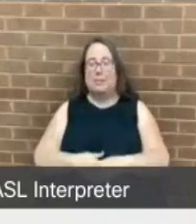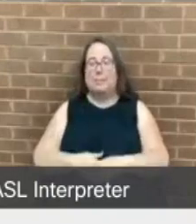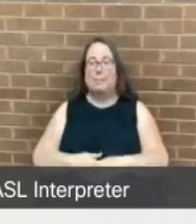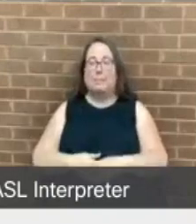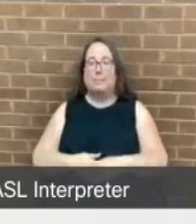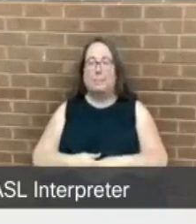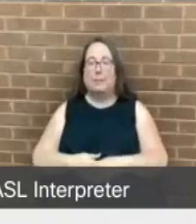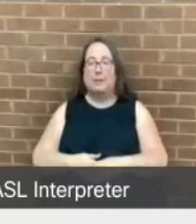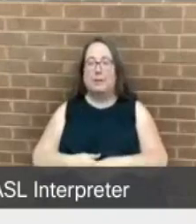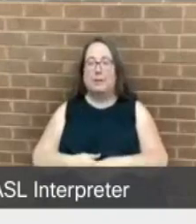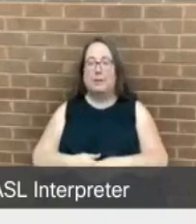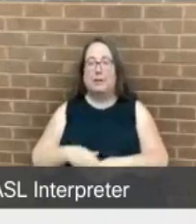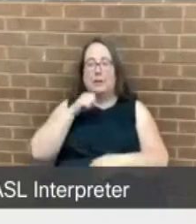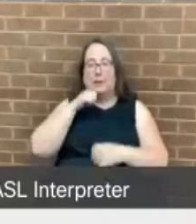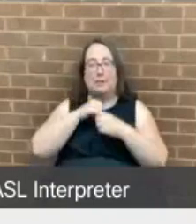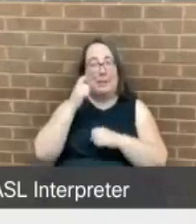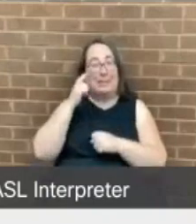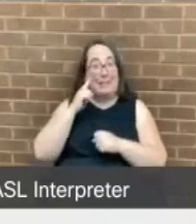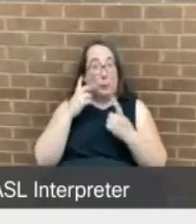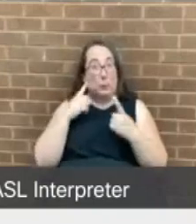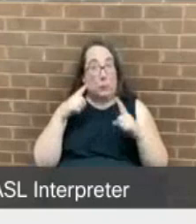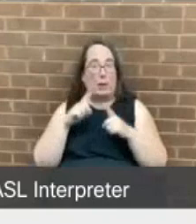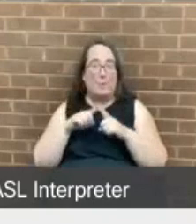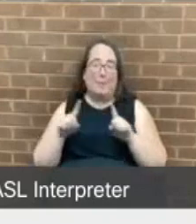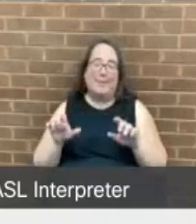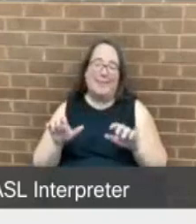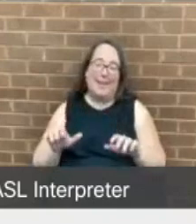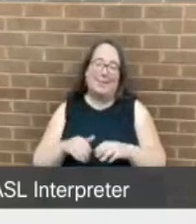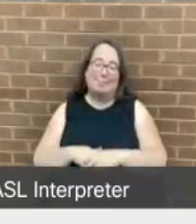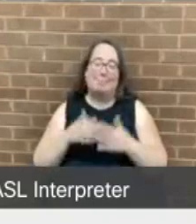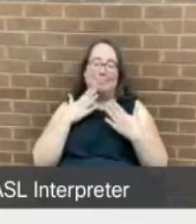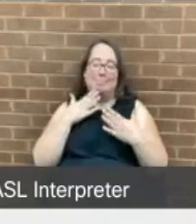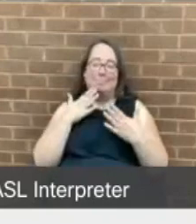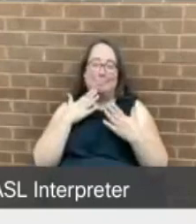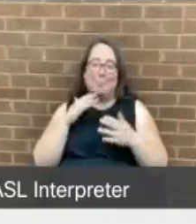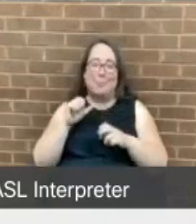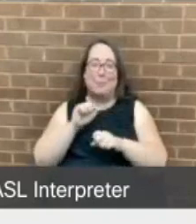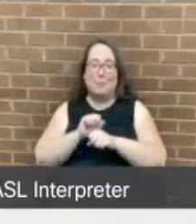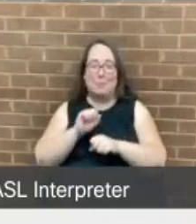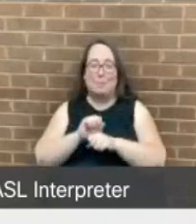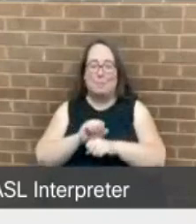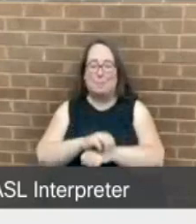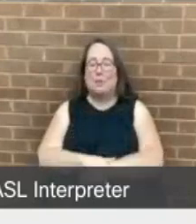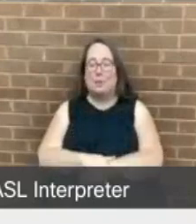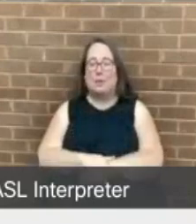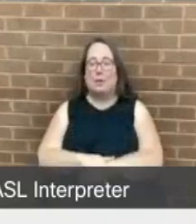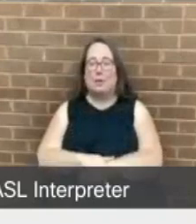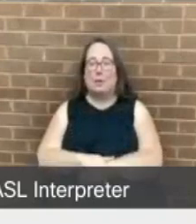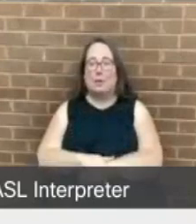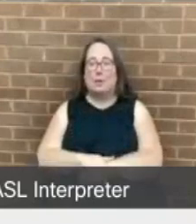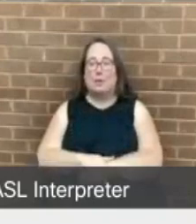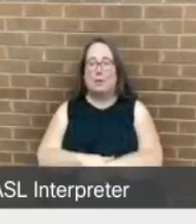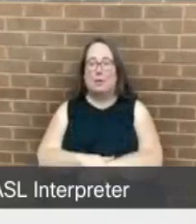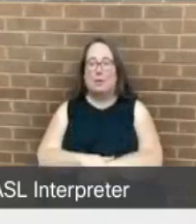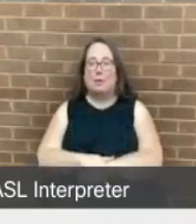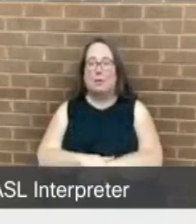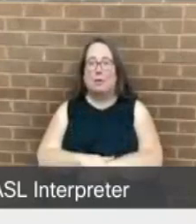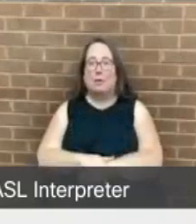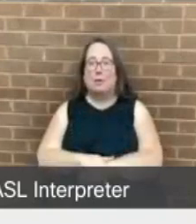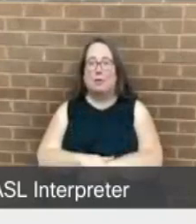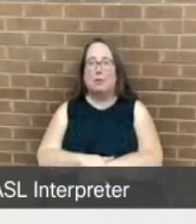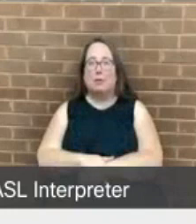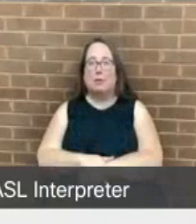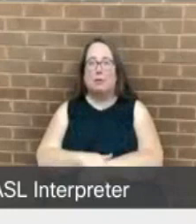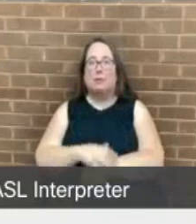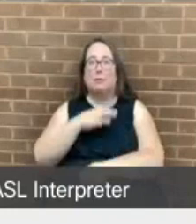Doesn't make sense that it would actually work, but it does. So we appreciate the work that you've done there. I am curious about